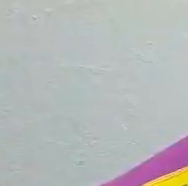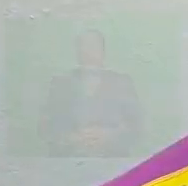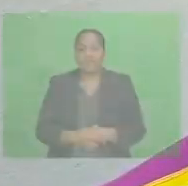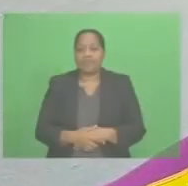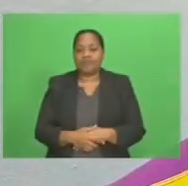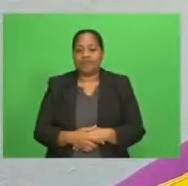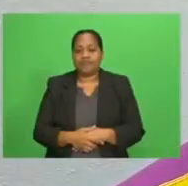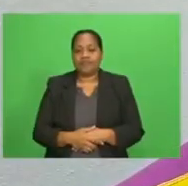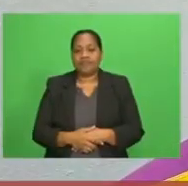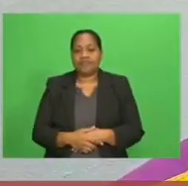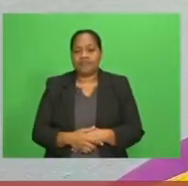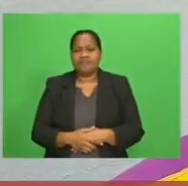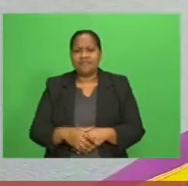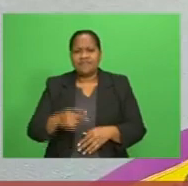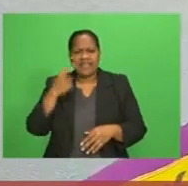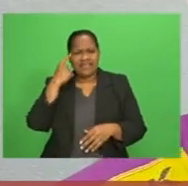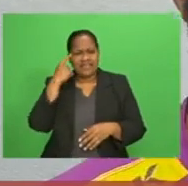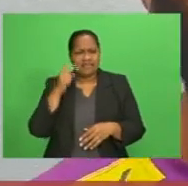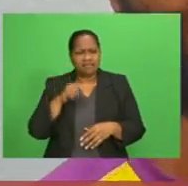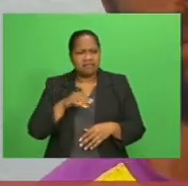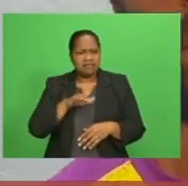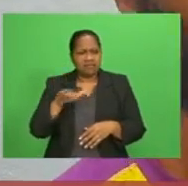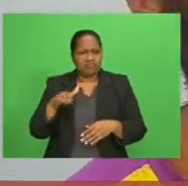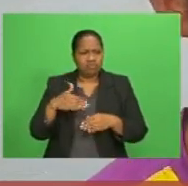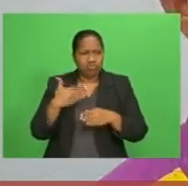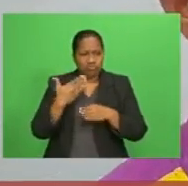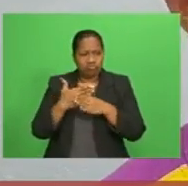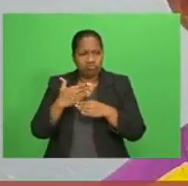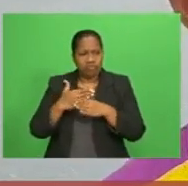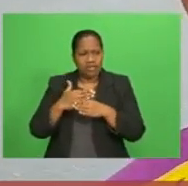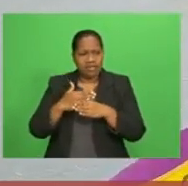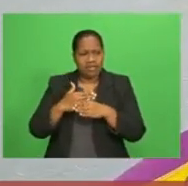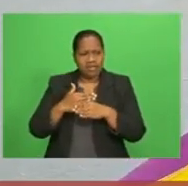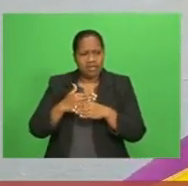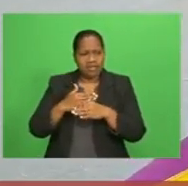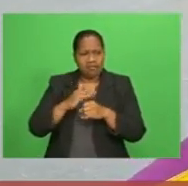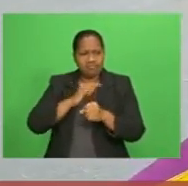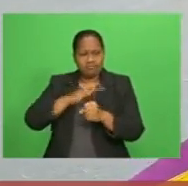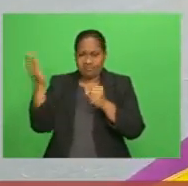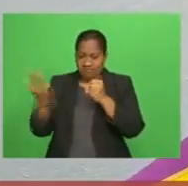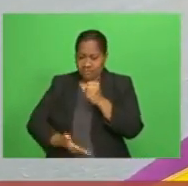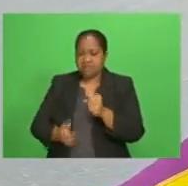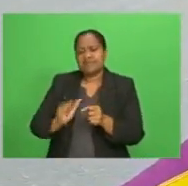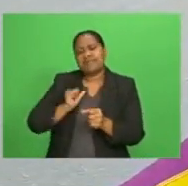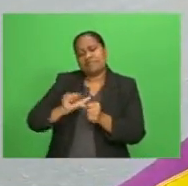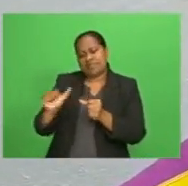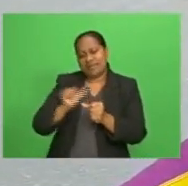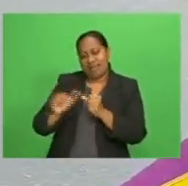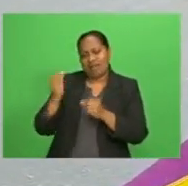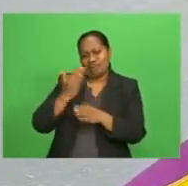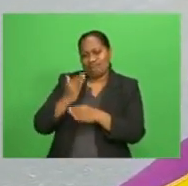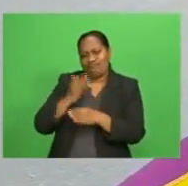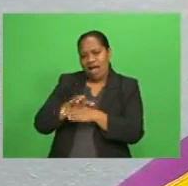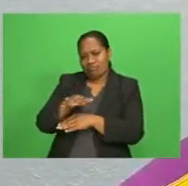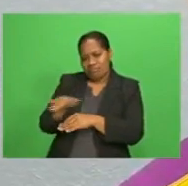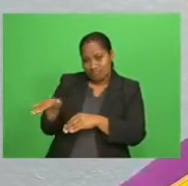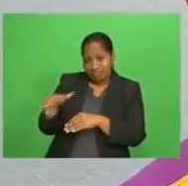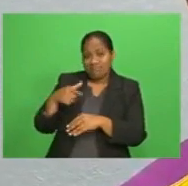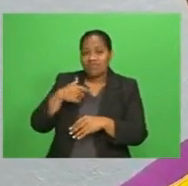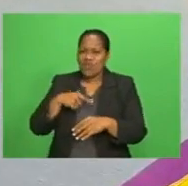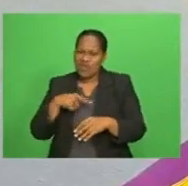I think for them to go work at sugarcane, it's a better option for them, especially for